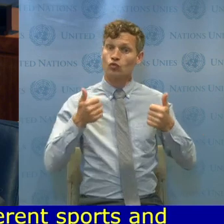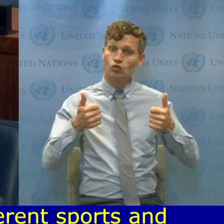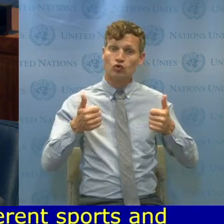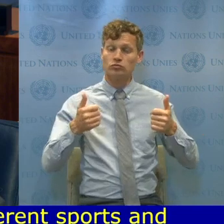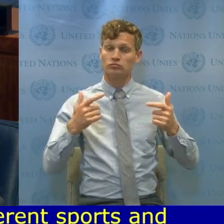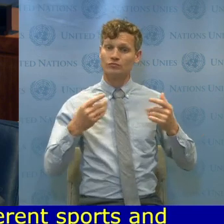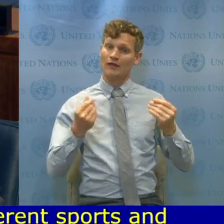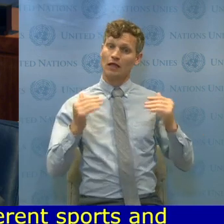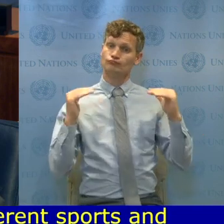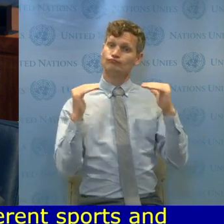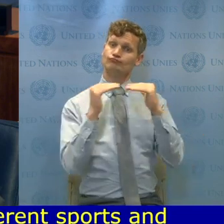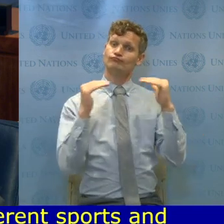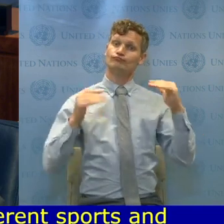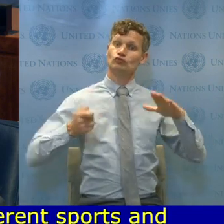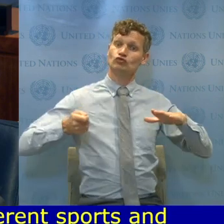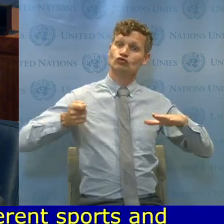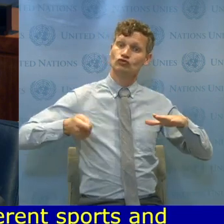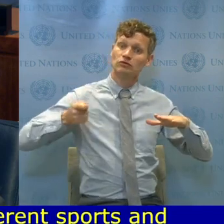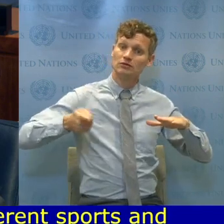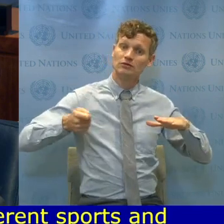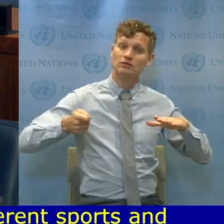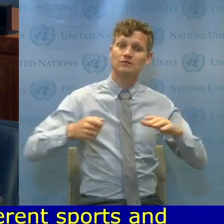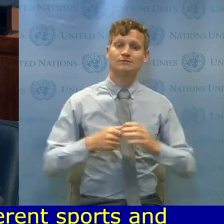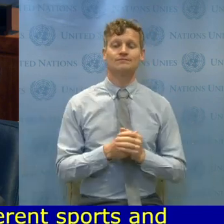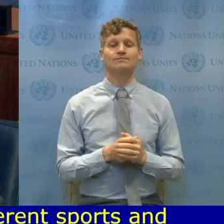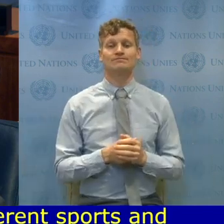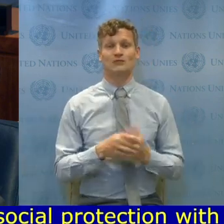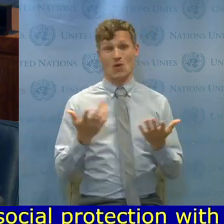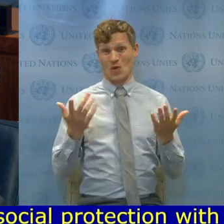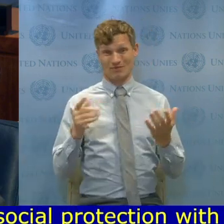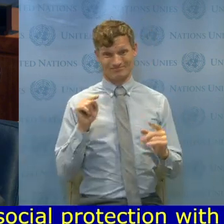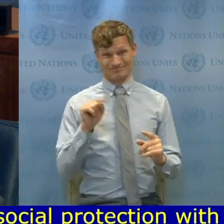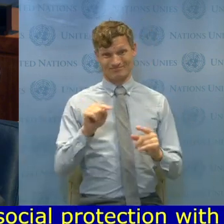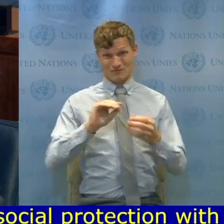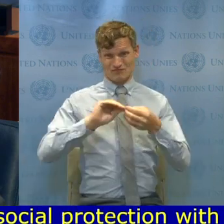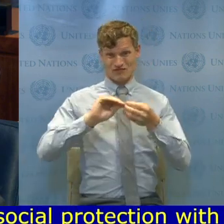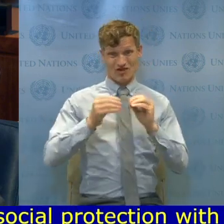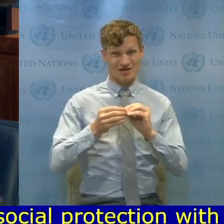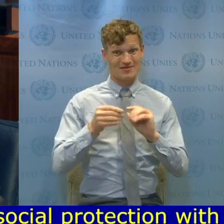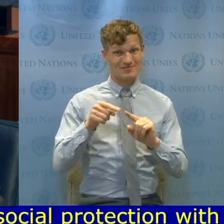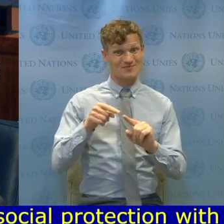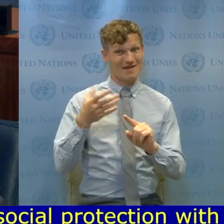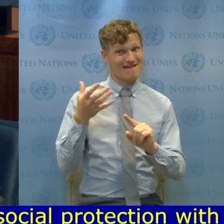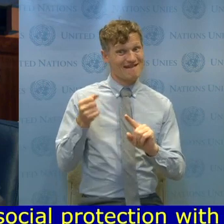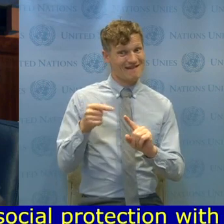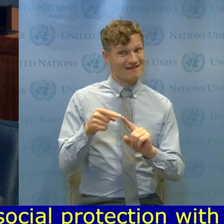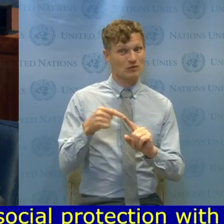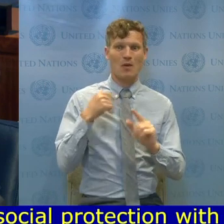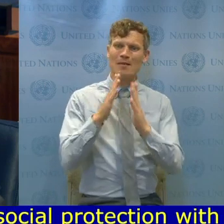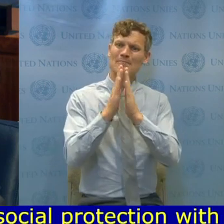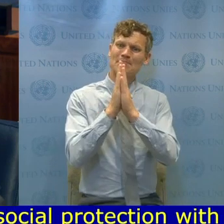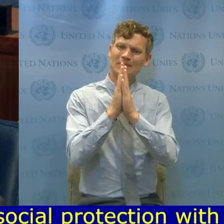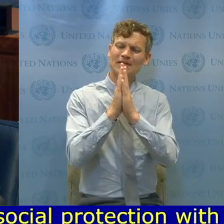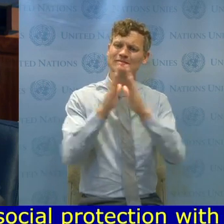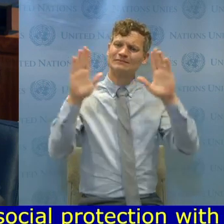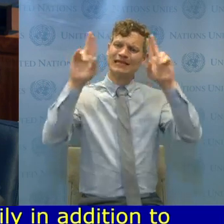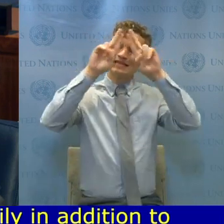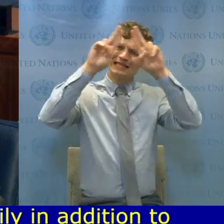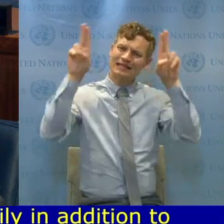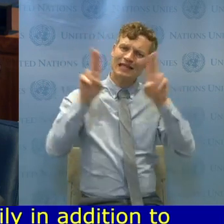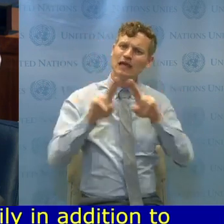addition to other services. Thus, we urge the international community to adopt a number of measures,